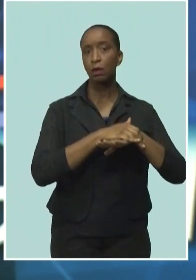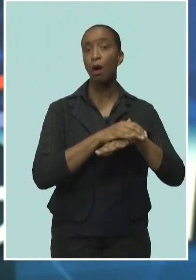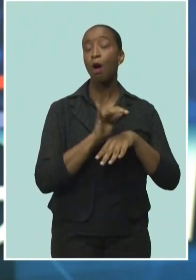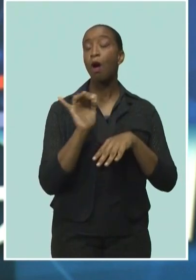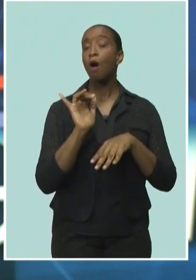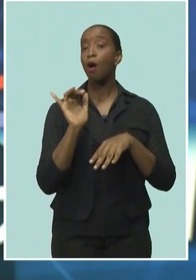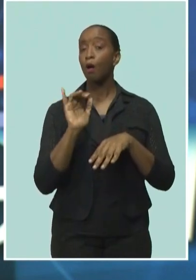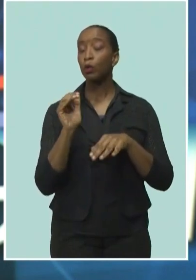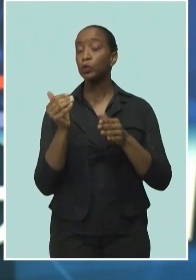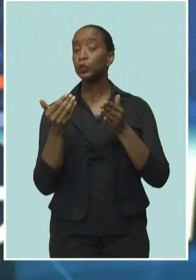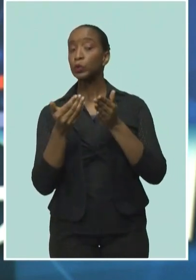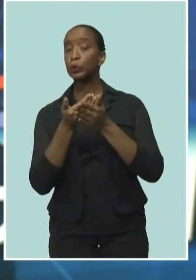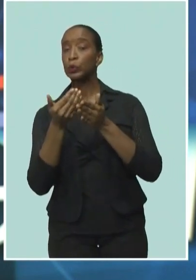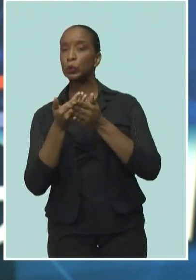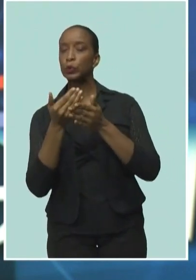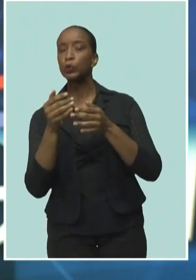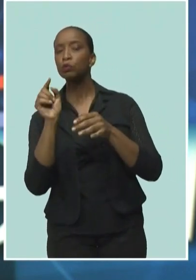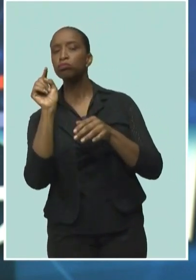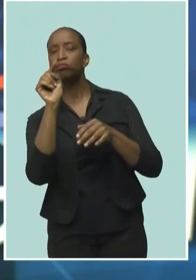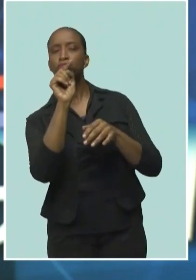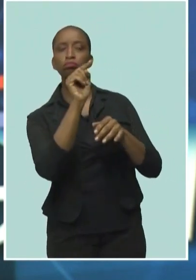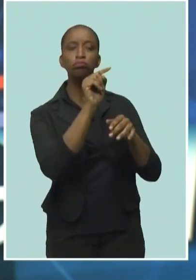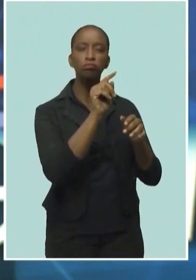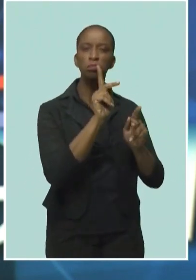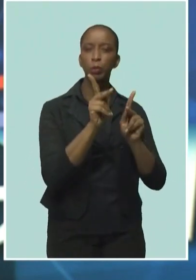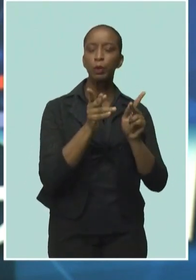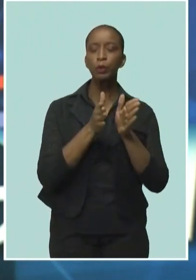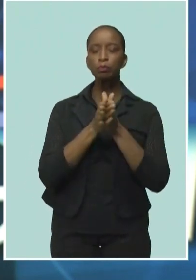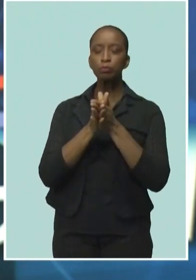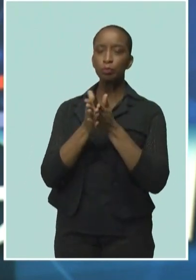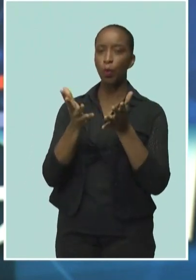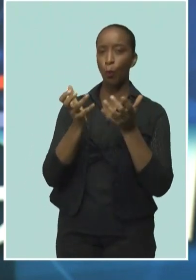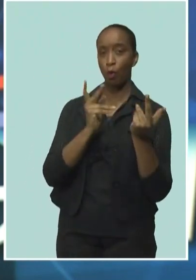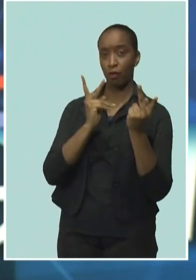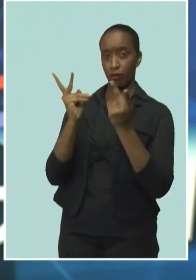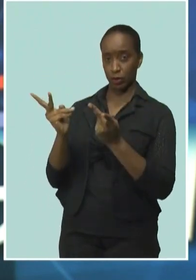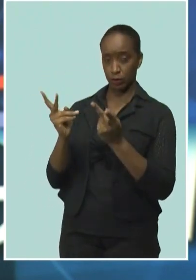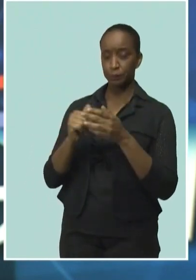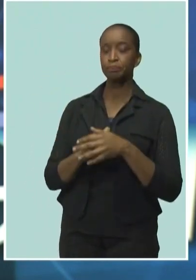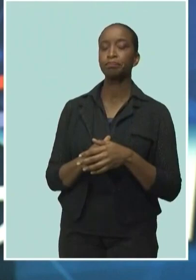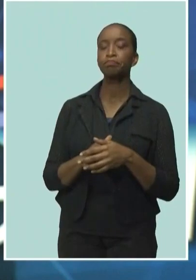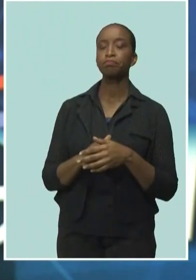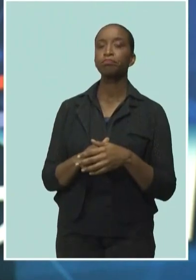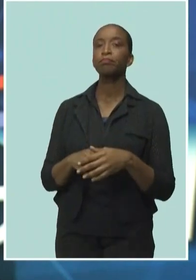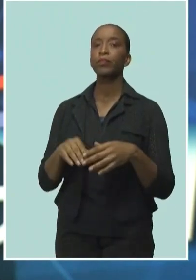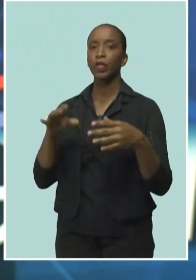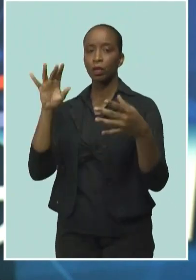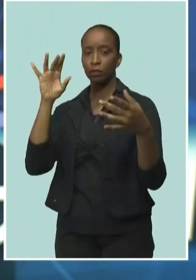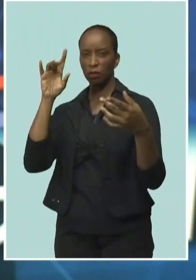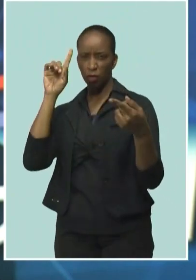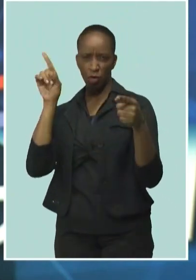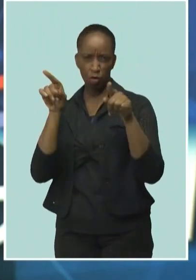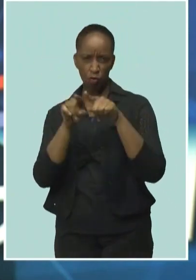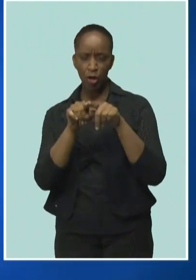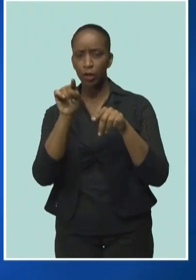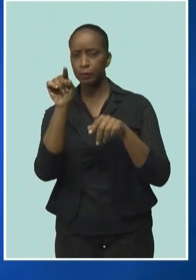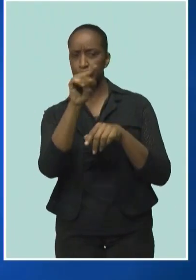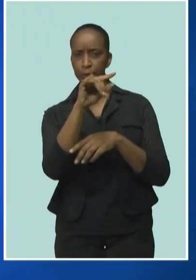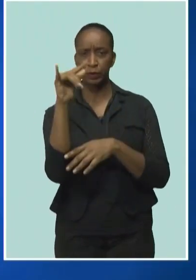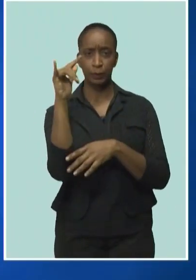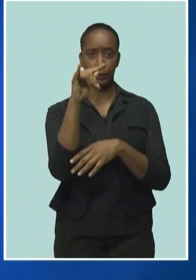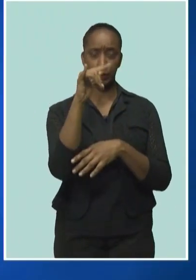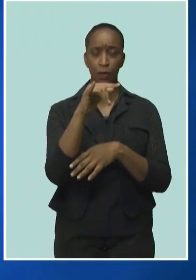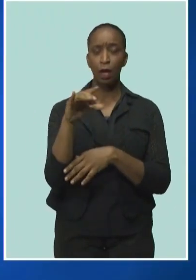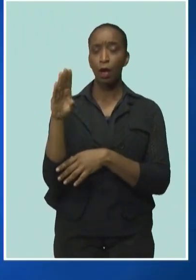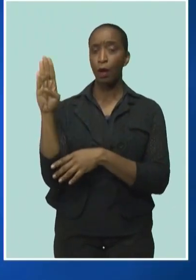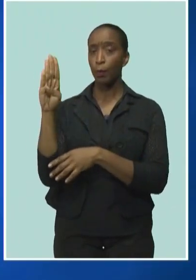and emerging markets. Crucial partnerships have been forged with British Airways and Virgin Atlantic. British Airways